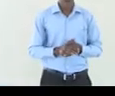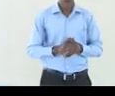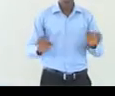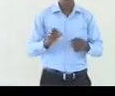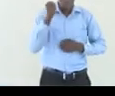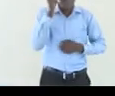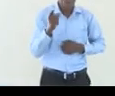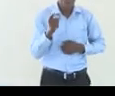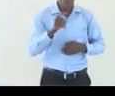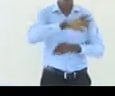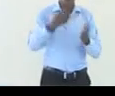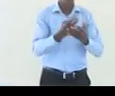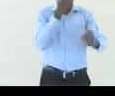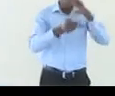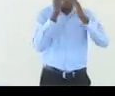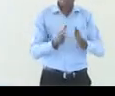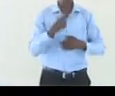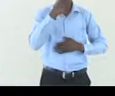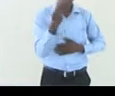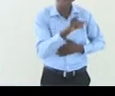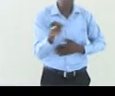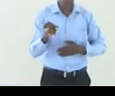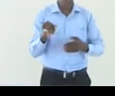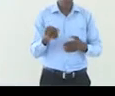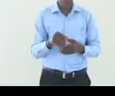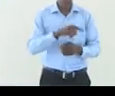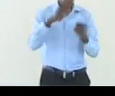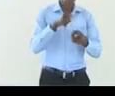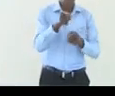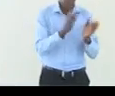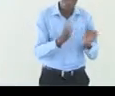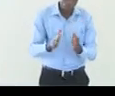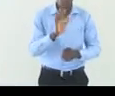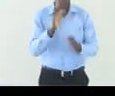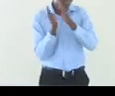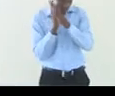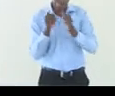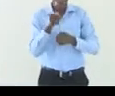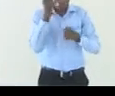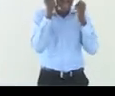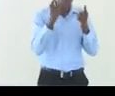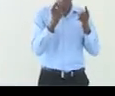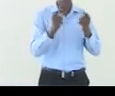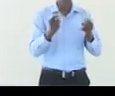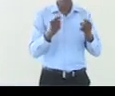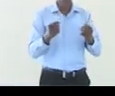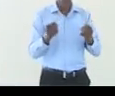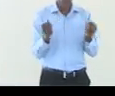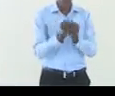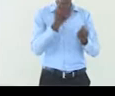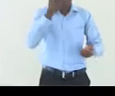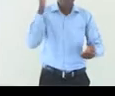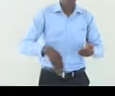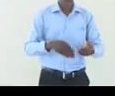Do you understand? And all the prophet is telling you is that the way you have laid your bed, you are going to wake up with backache.